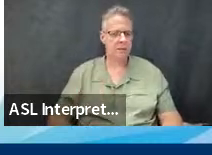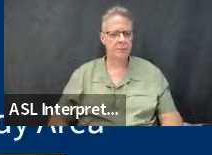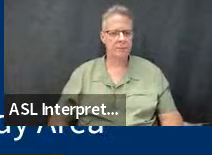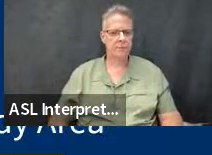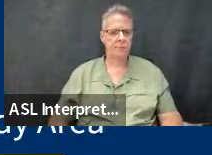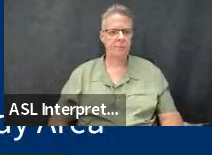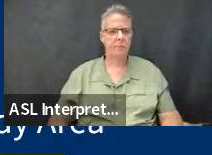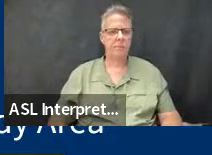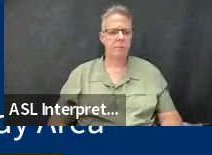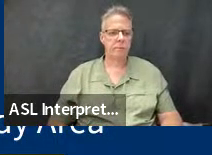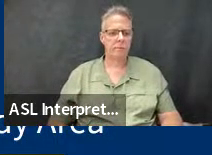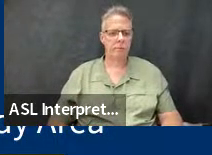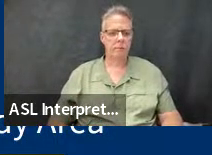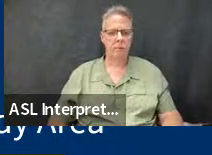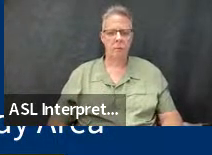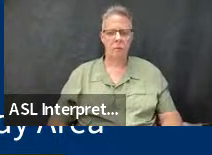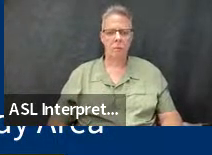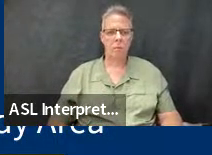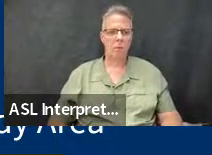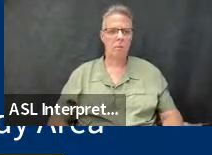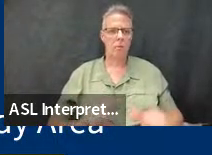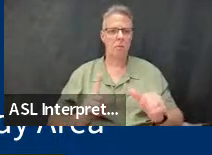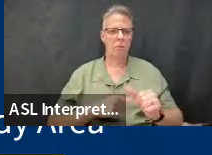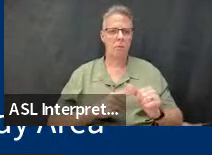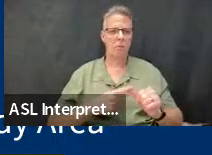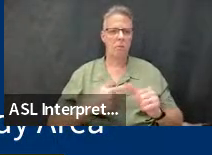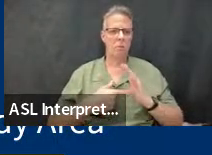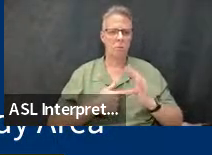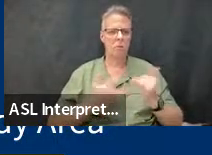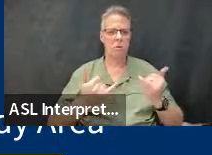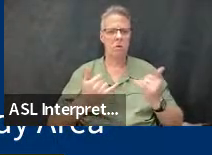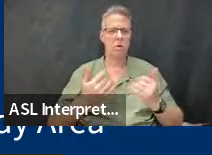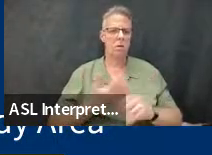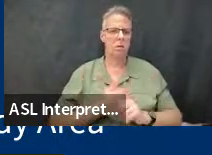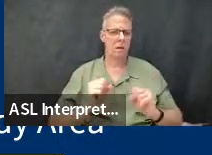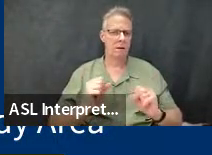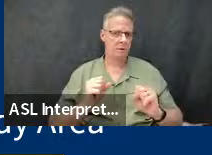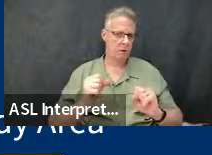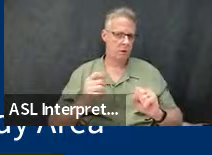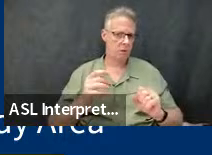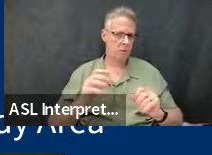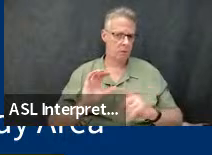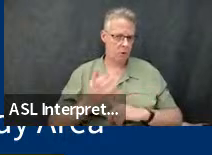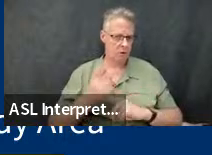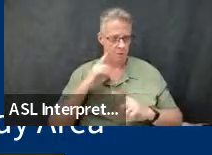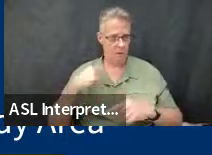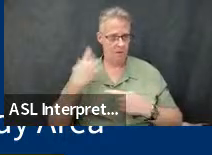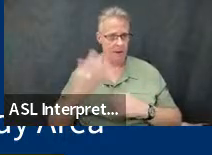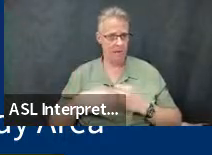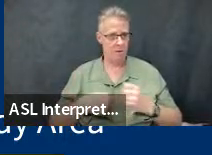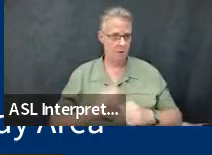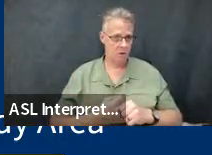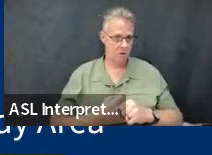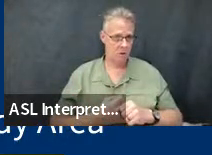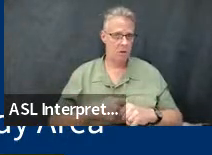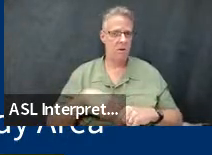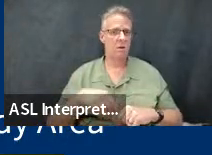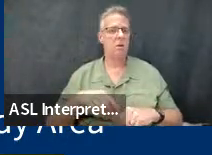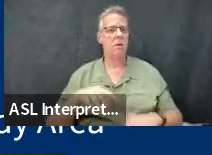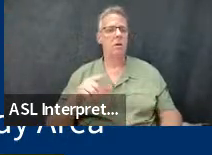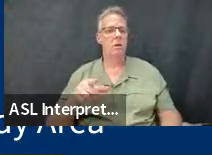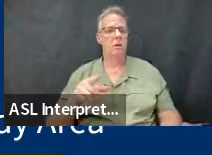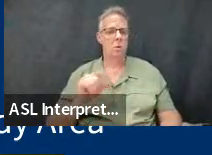please. So first thing, I'll cover some existing safety conditions. So over the 5-year period, 2015 to 2019, we had